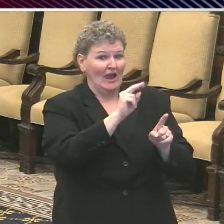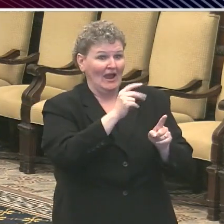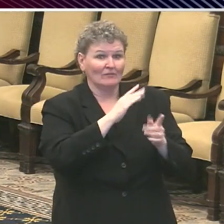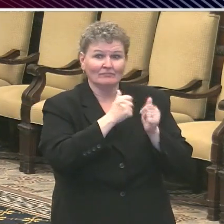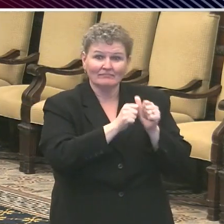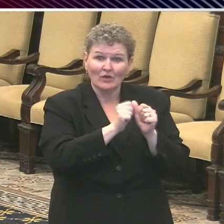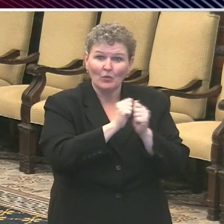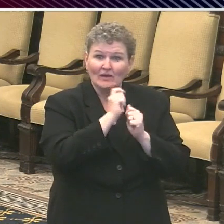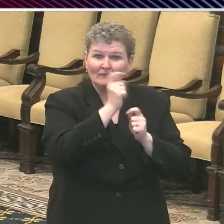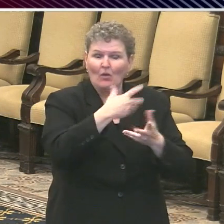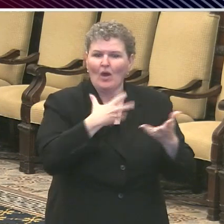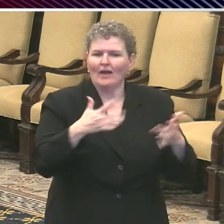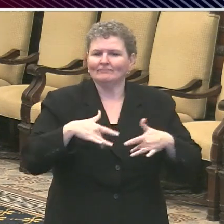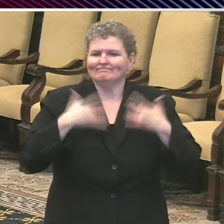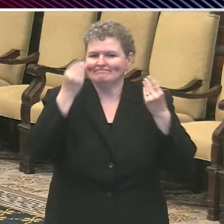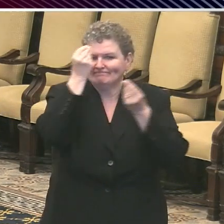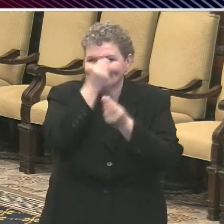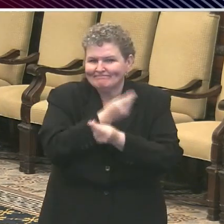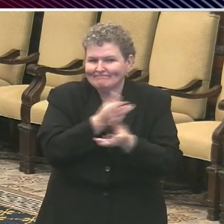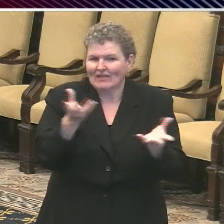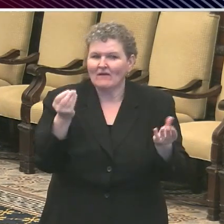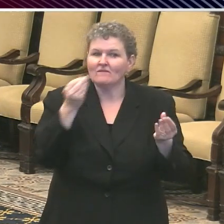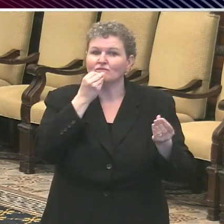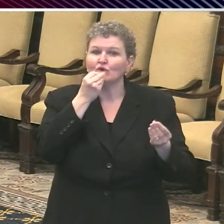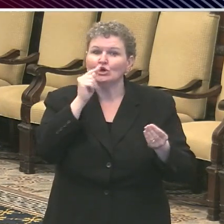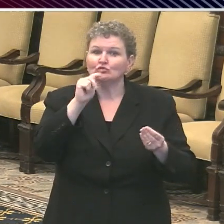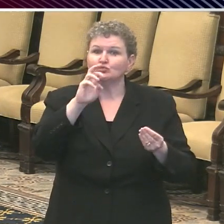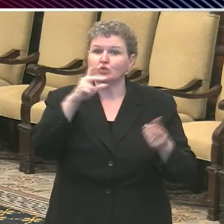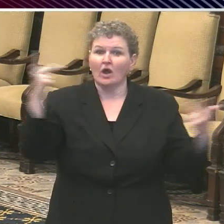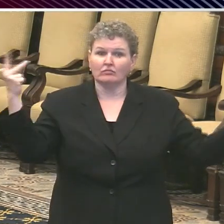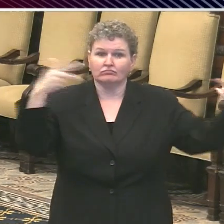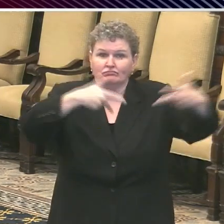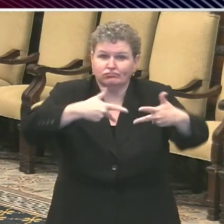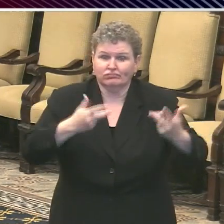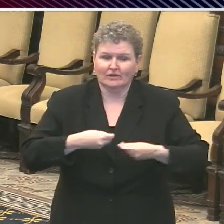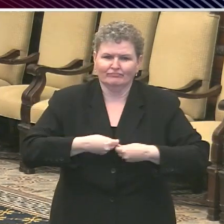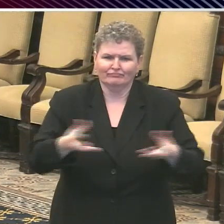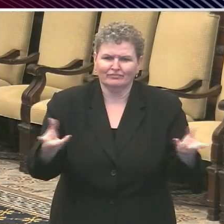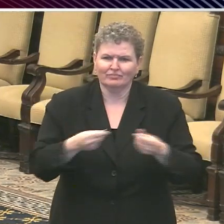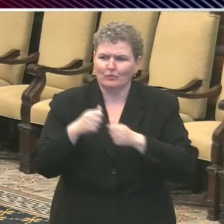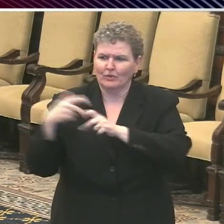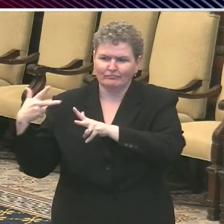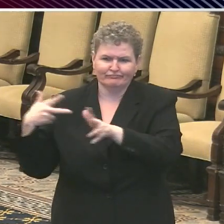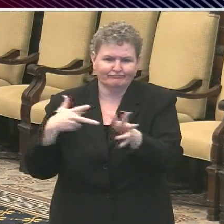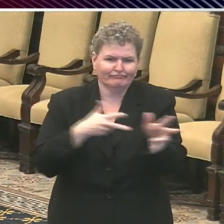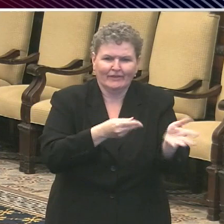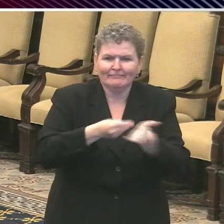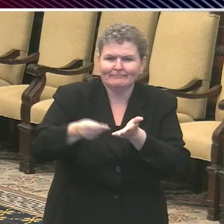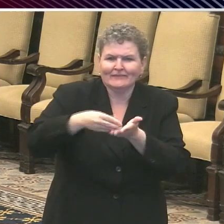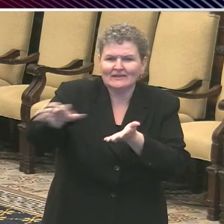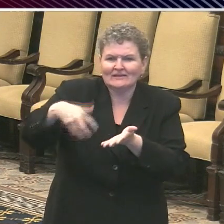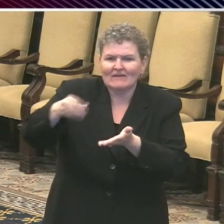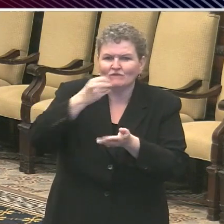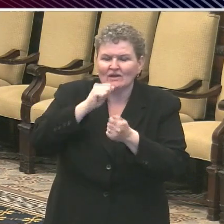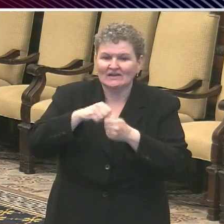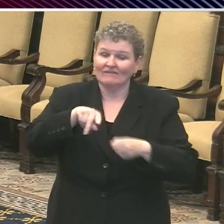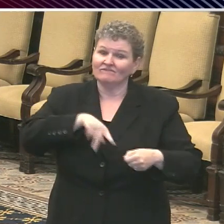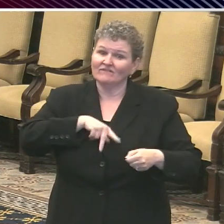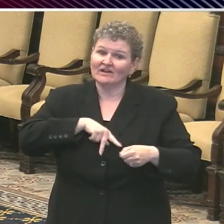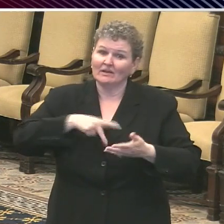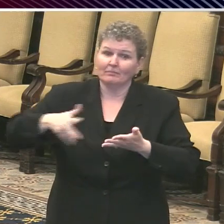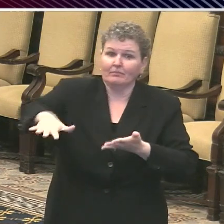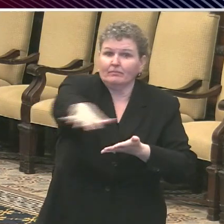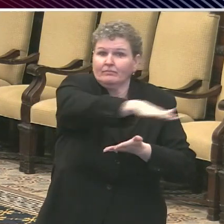tomorrow, Philabundance will operate a weekly drive-through food distribution in the parking lot at Citizens Bank from 9 a.m. to 1